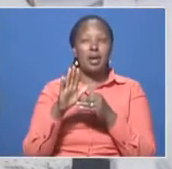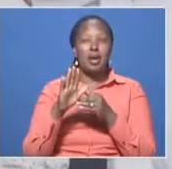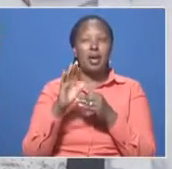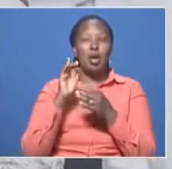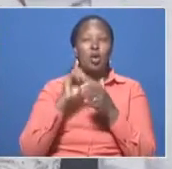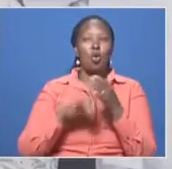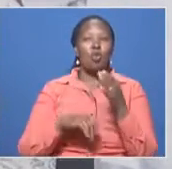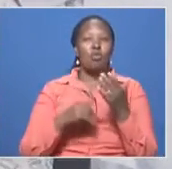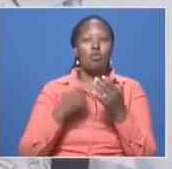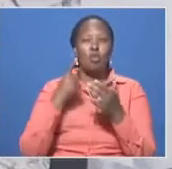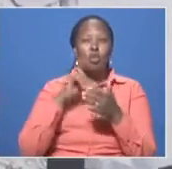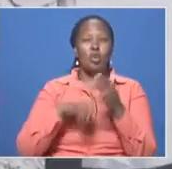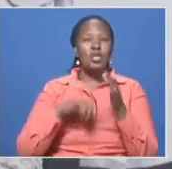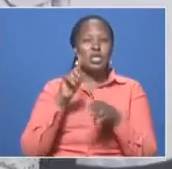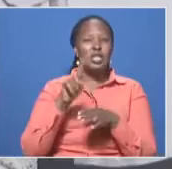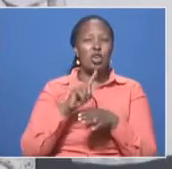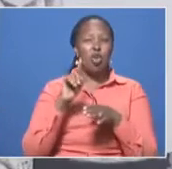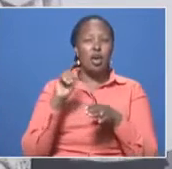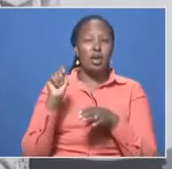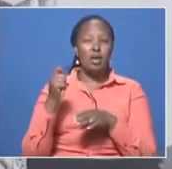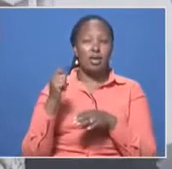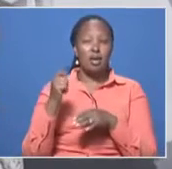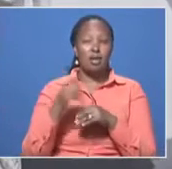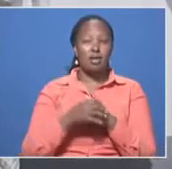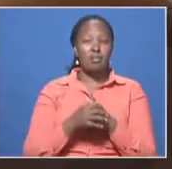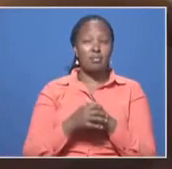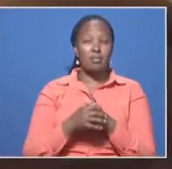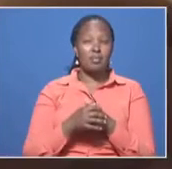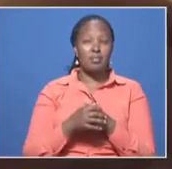wrong in Kenya?